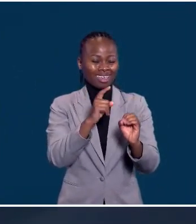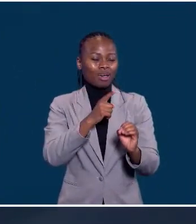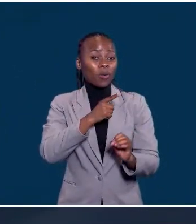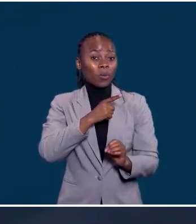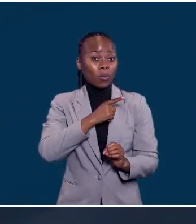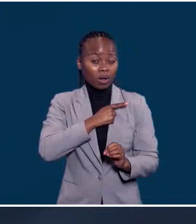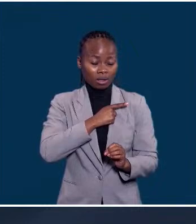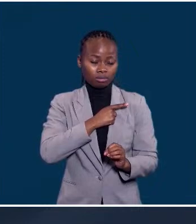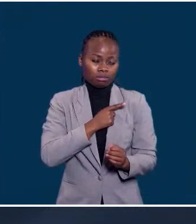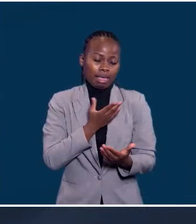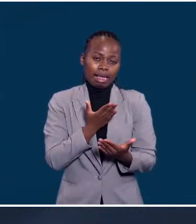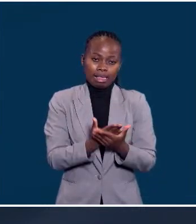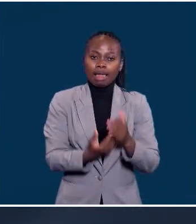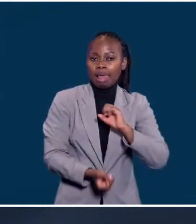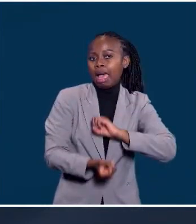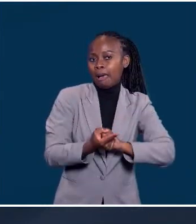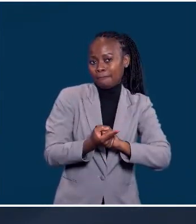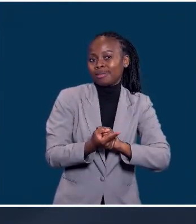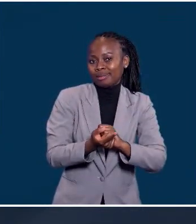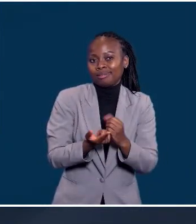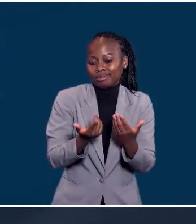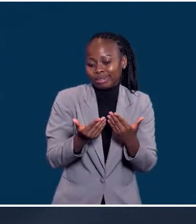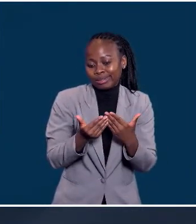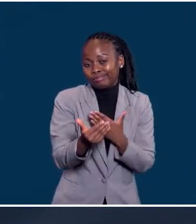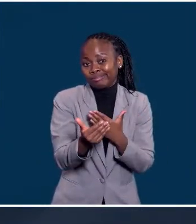a lot of